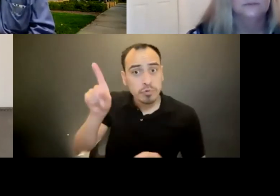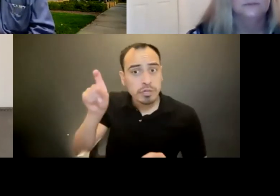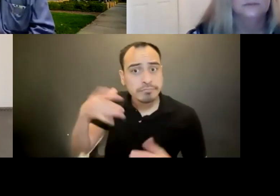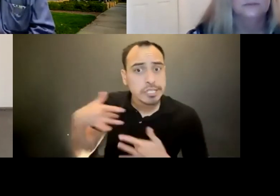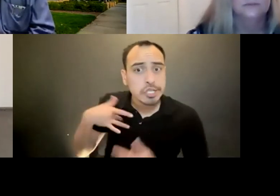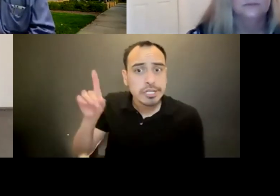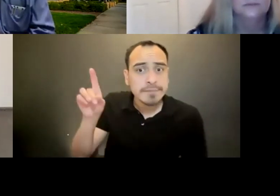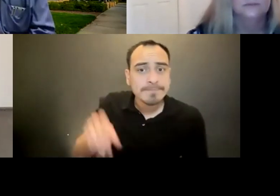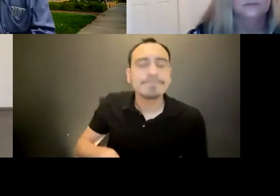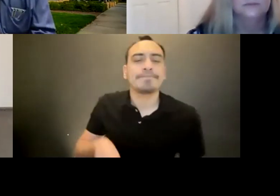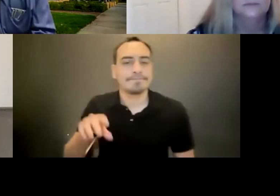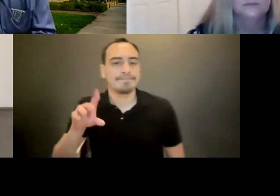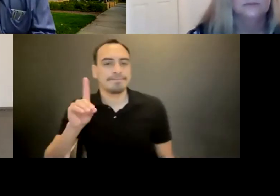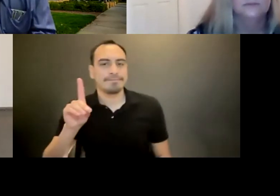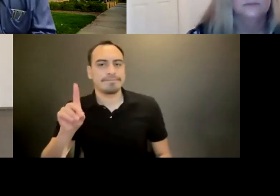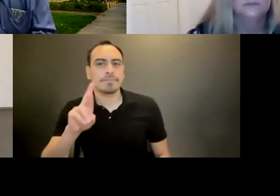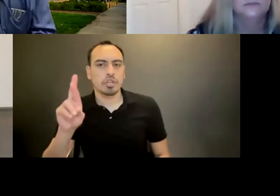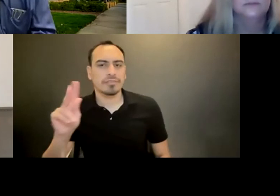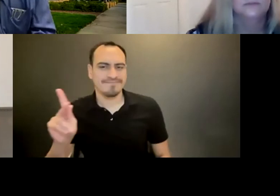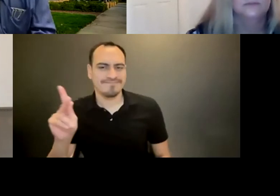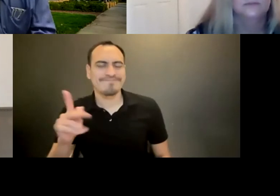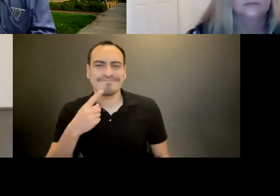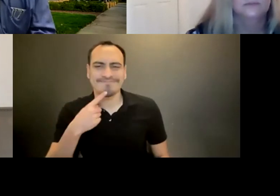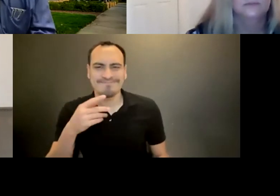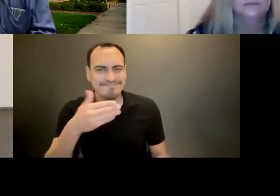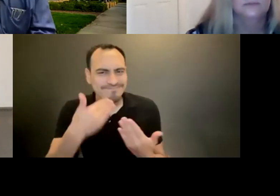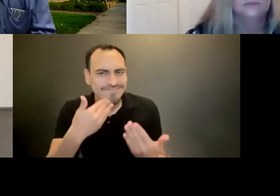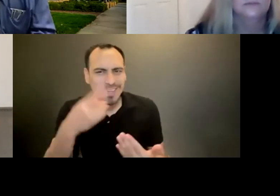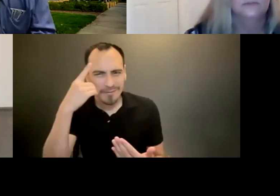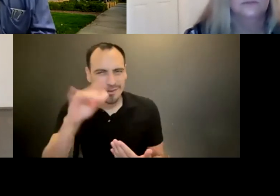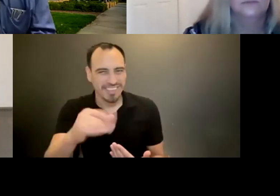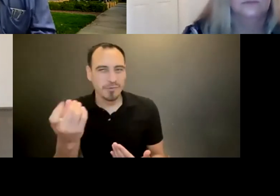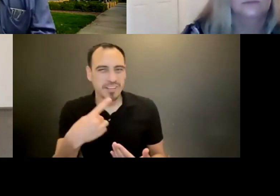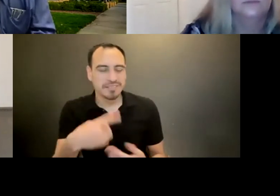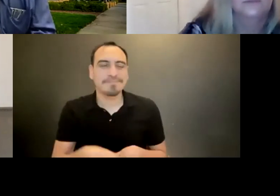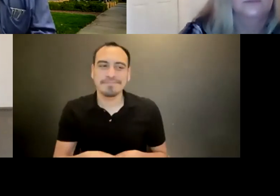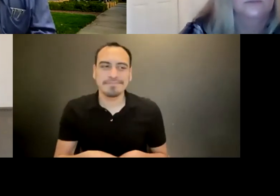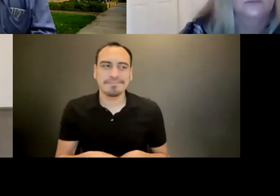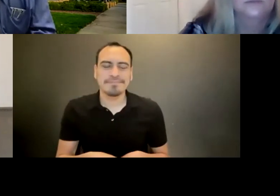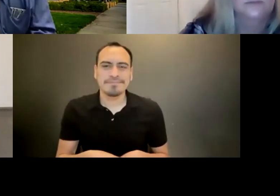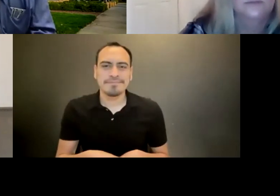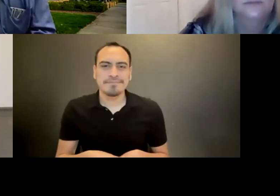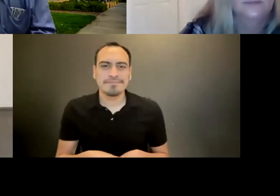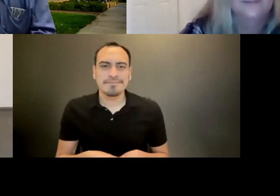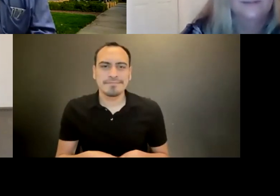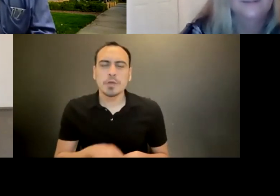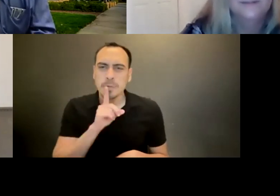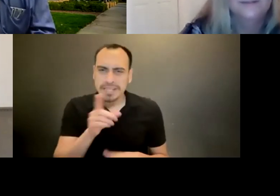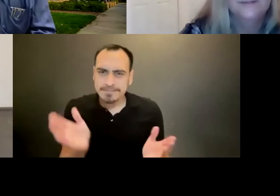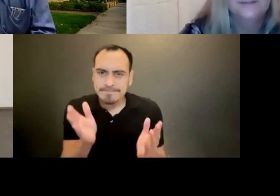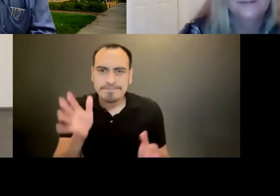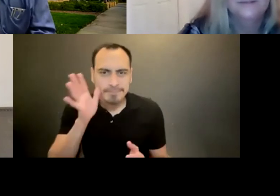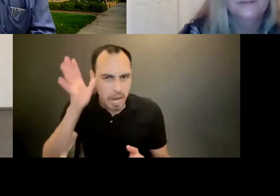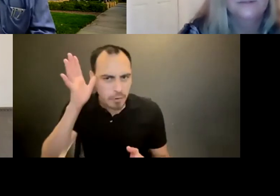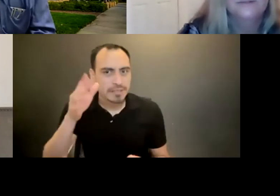Thank you for that question. I think it's really important for parents to remember the guidance that they've been